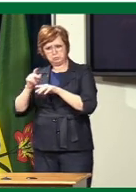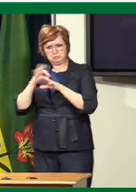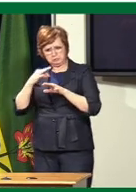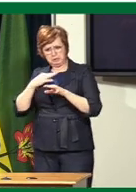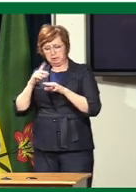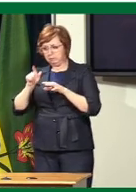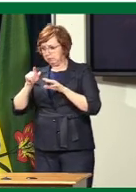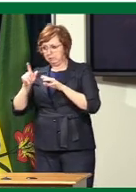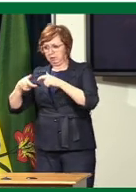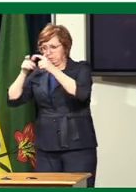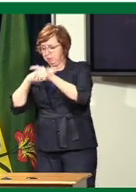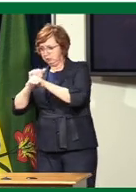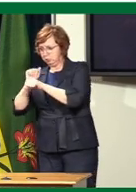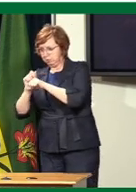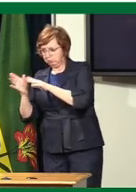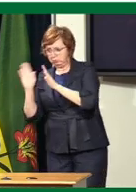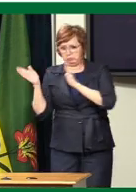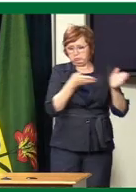services.